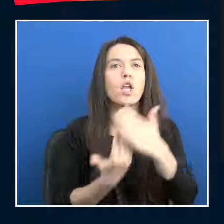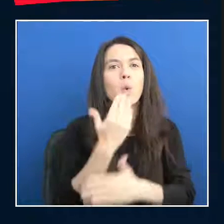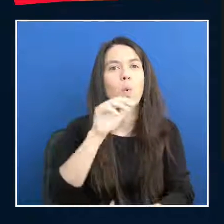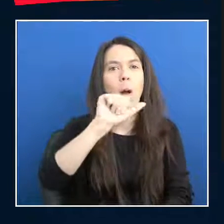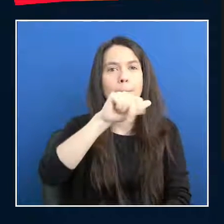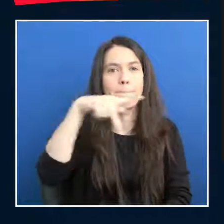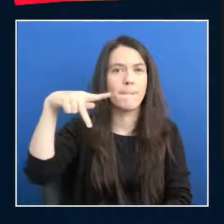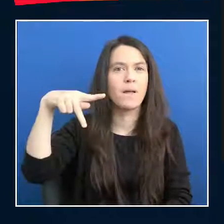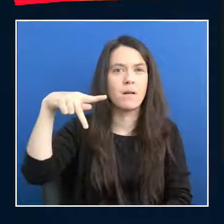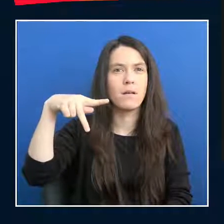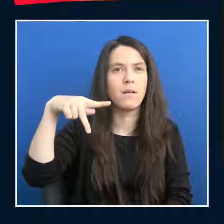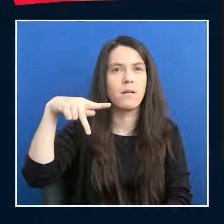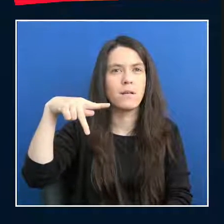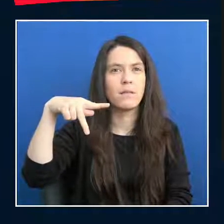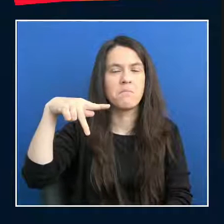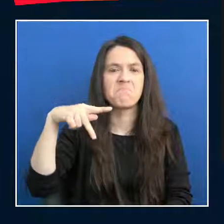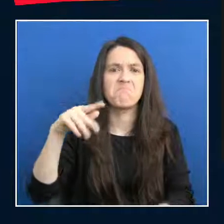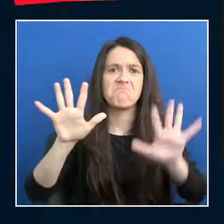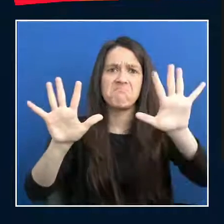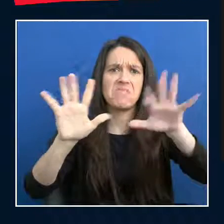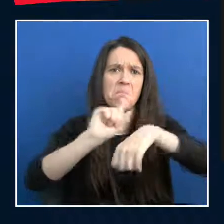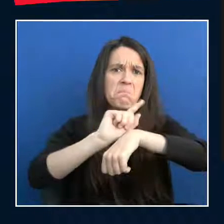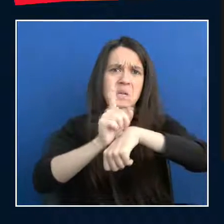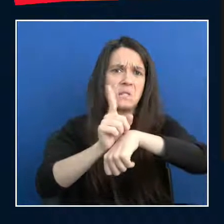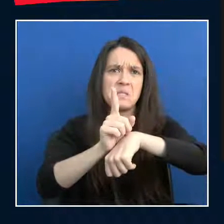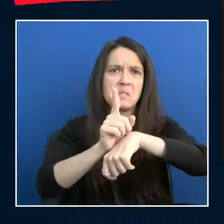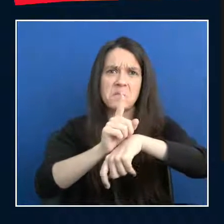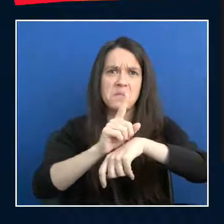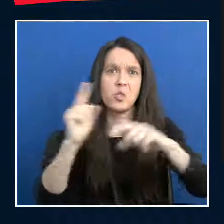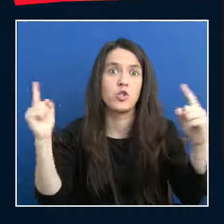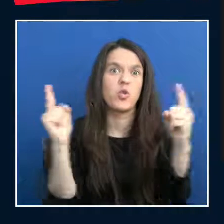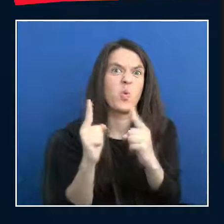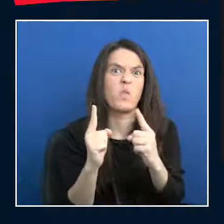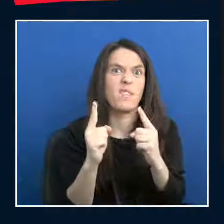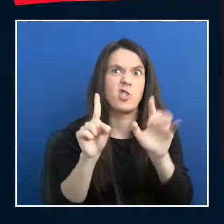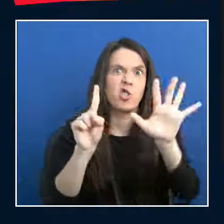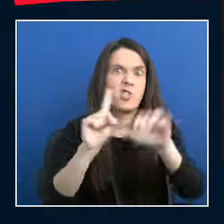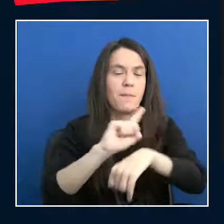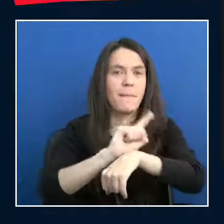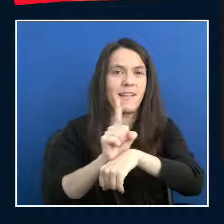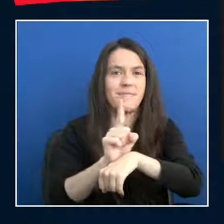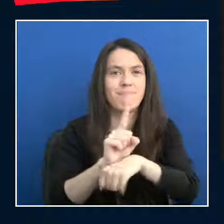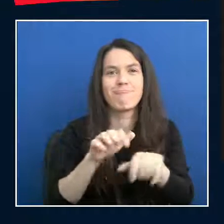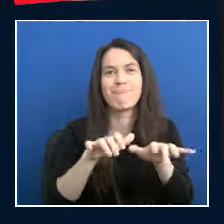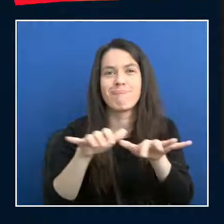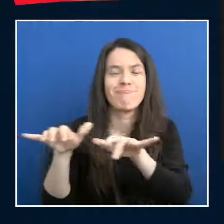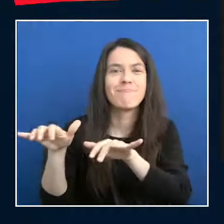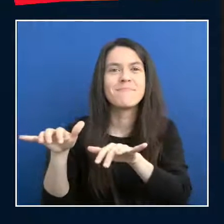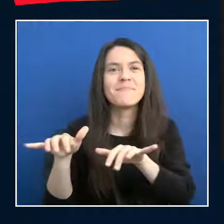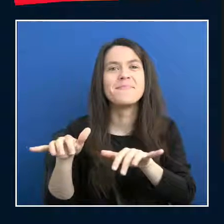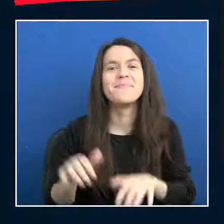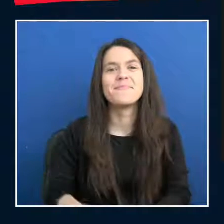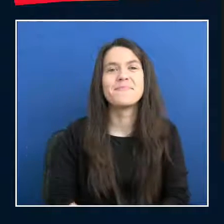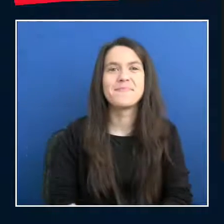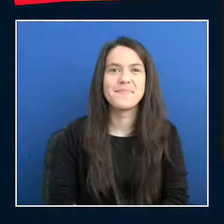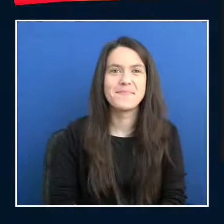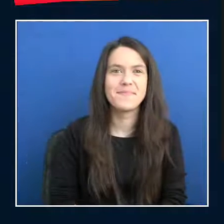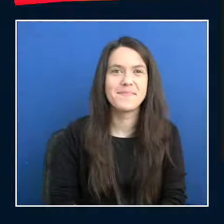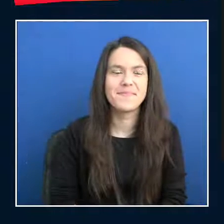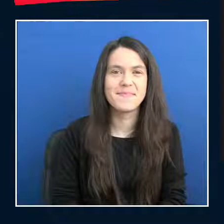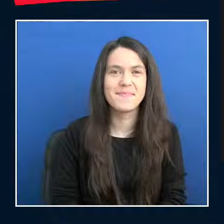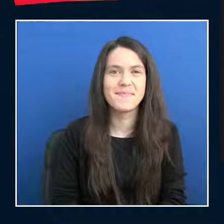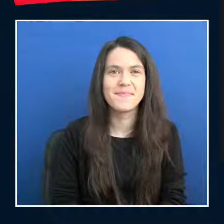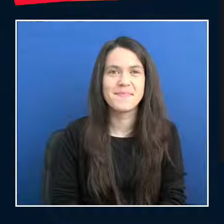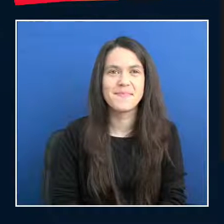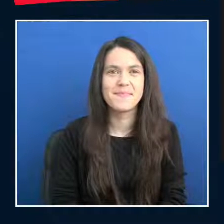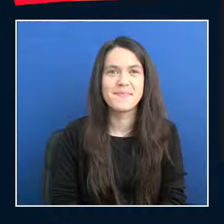So it took me 10 minutes, and now the shorter version is 6 minutes, so it won't take too long. And Now I create a new resource group for it because I